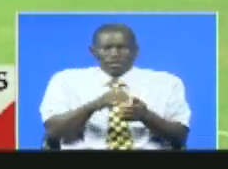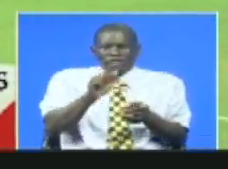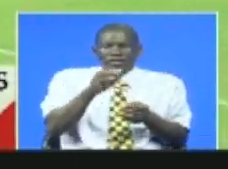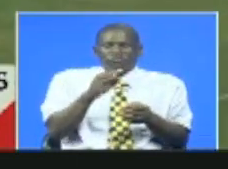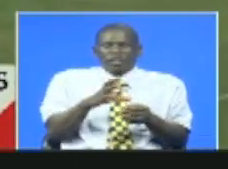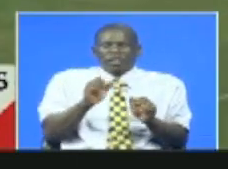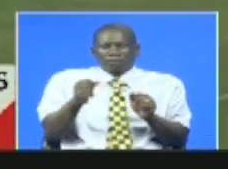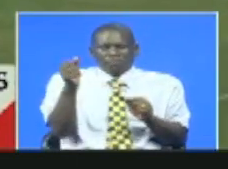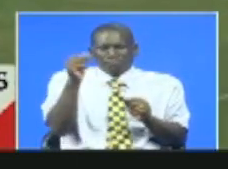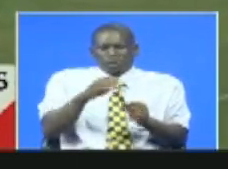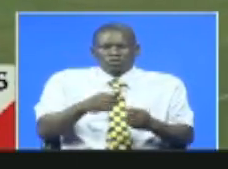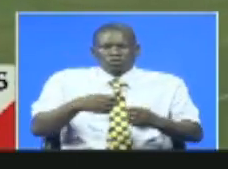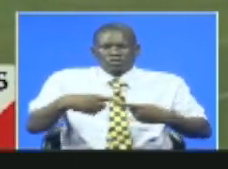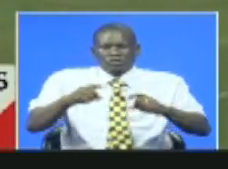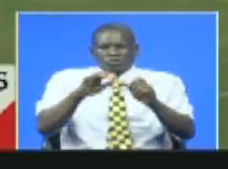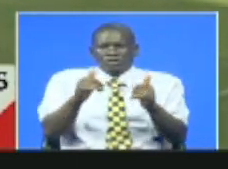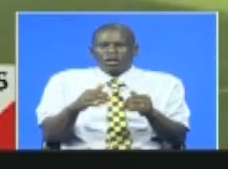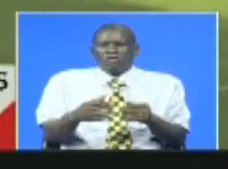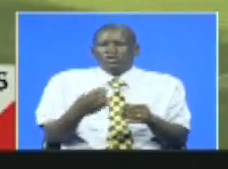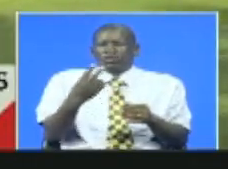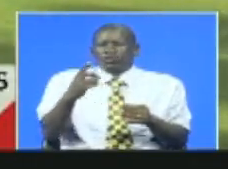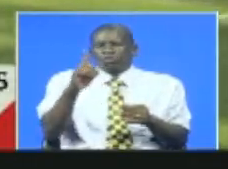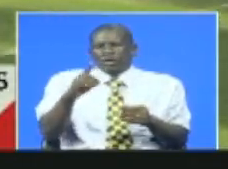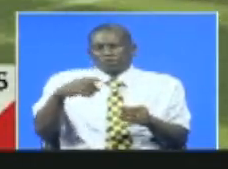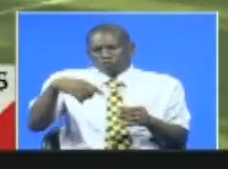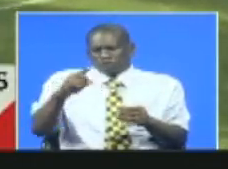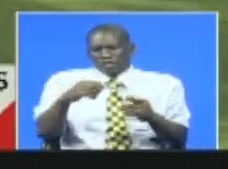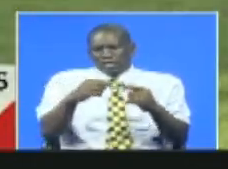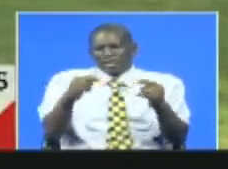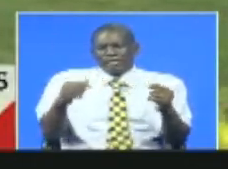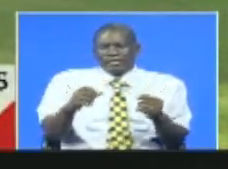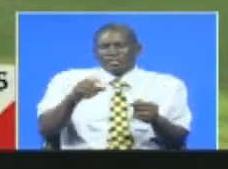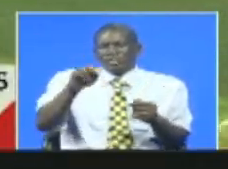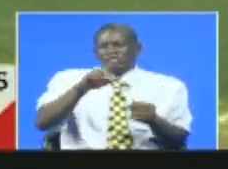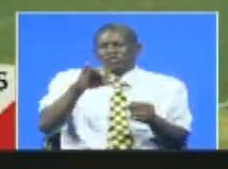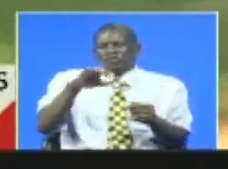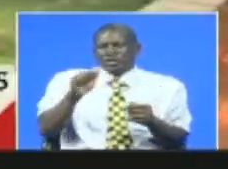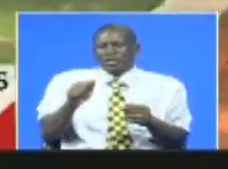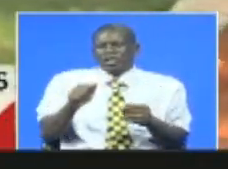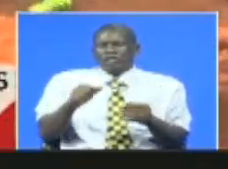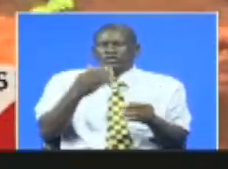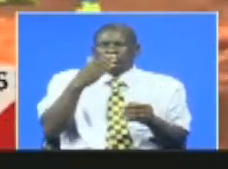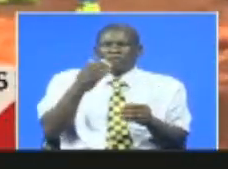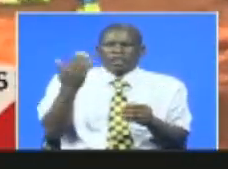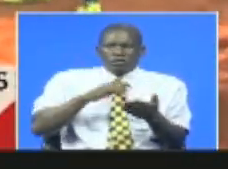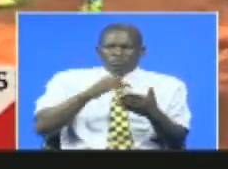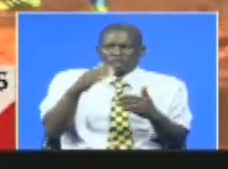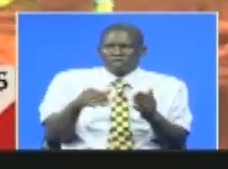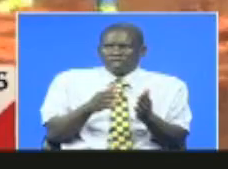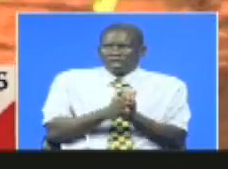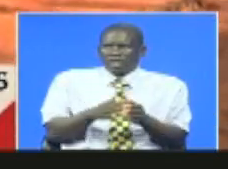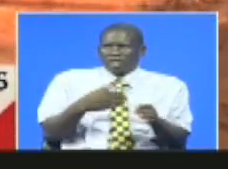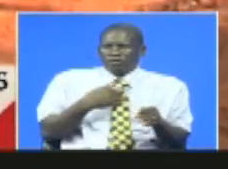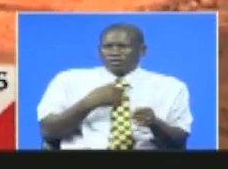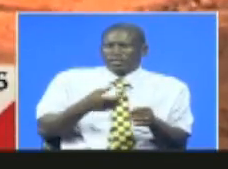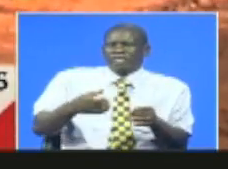self. No better explanation than a 2-1 comeback victory over Giant Slayers Nzoia Sugar last weekend. Adding on to a 3-0 victory